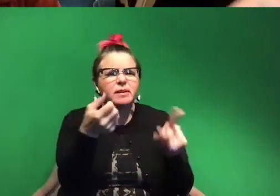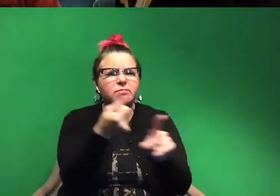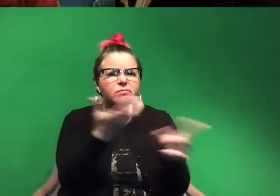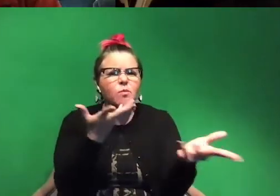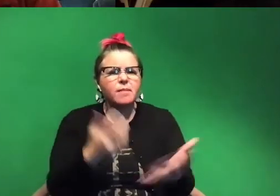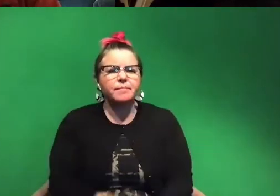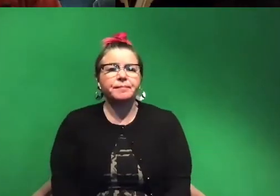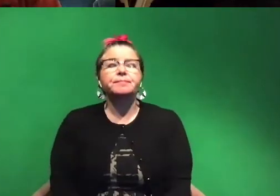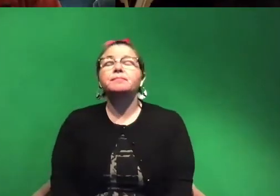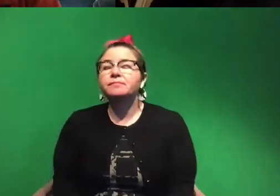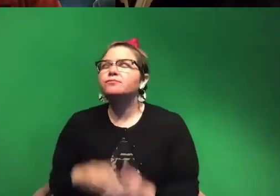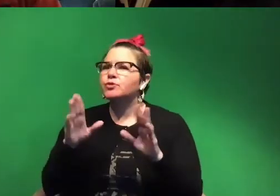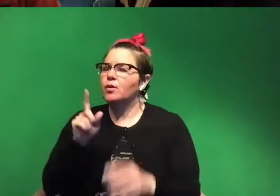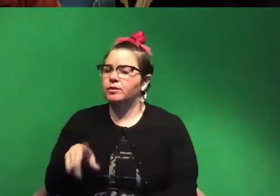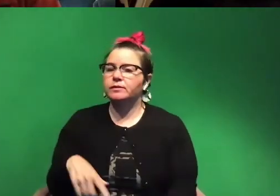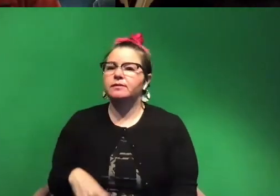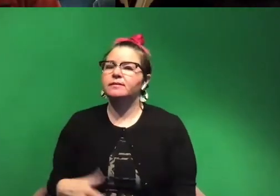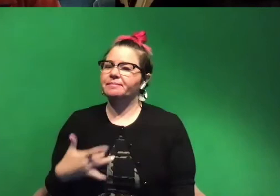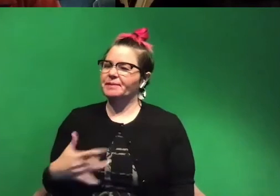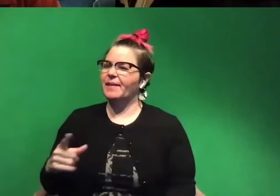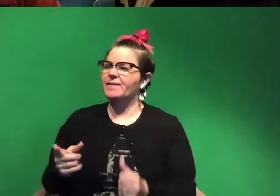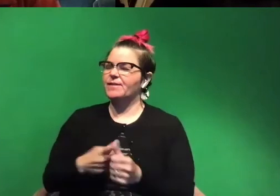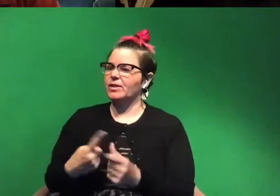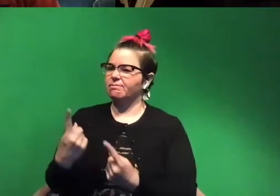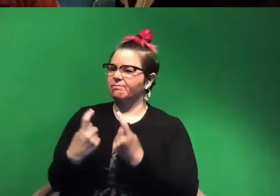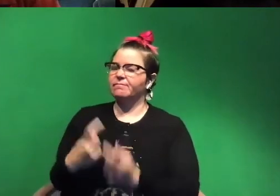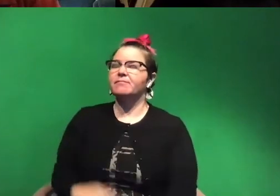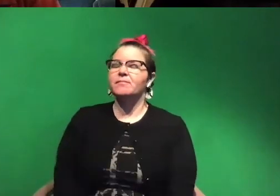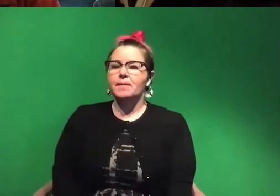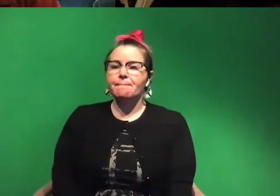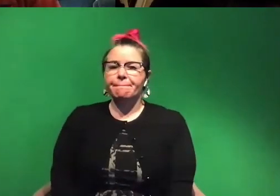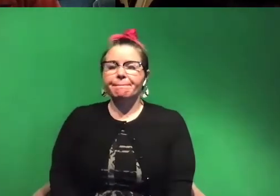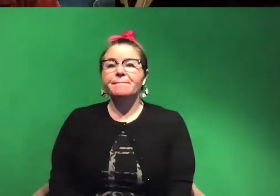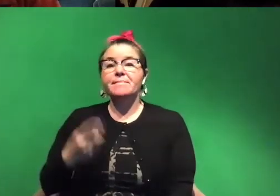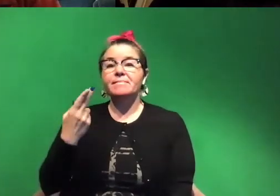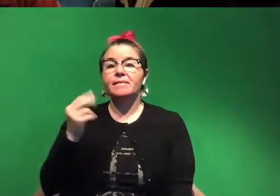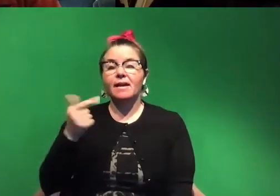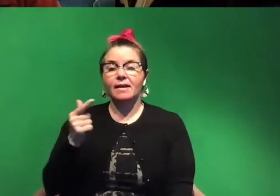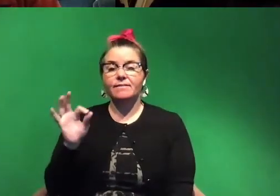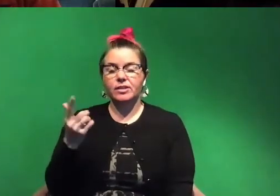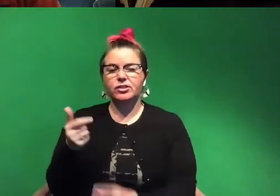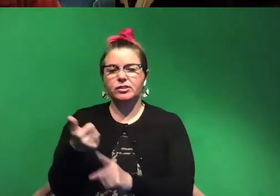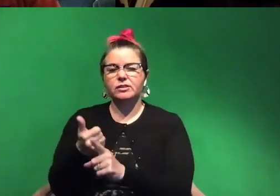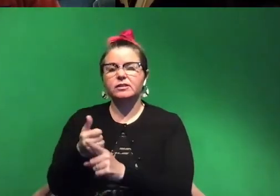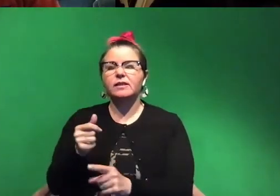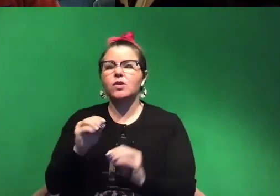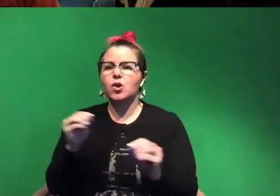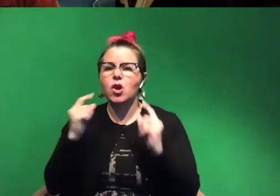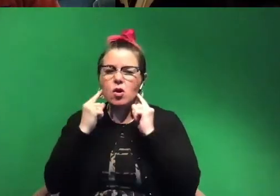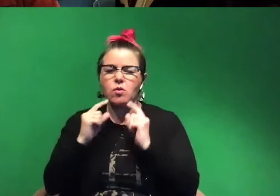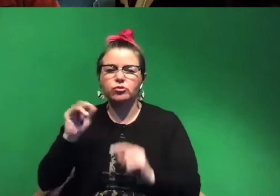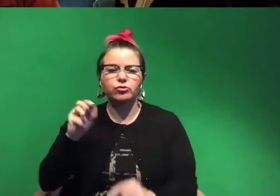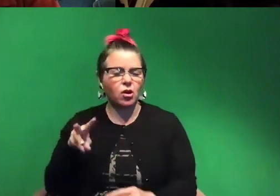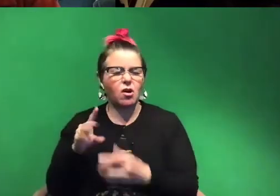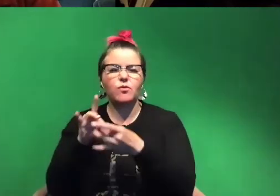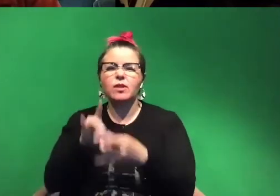Yeah, it's a great question. It's usually the first question I get from most folks. So a hagfish is a jawless fish. They're closely